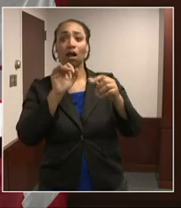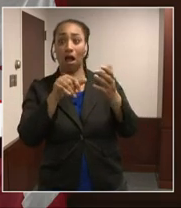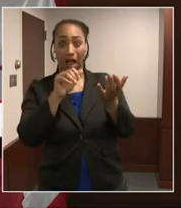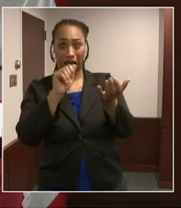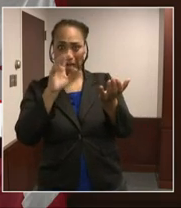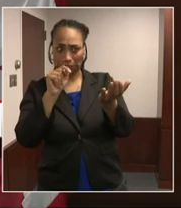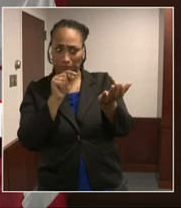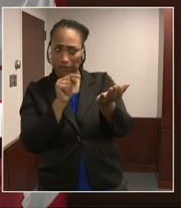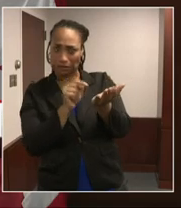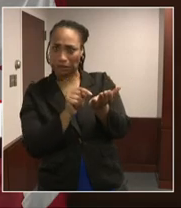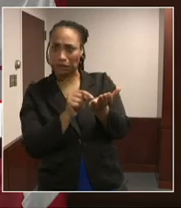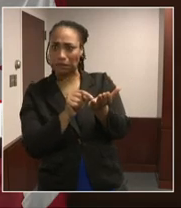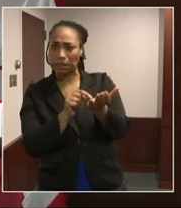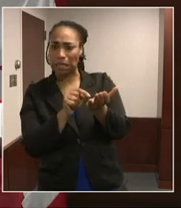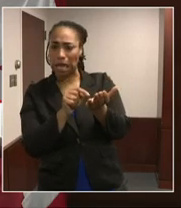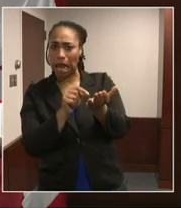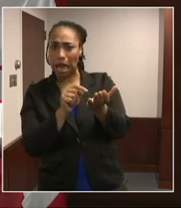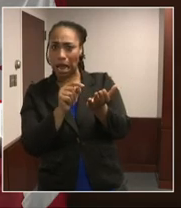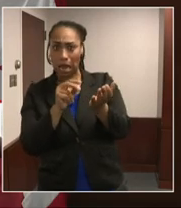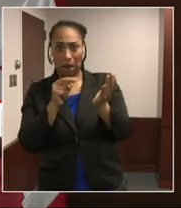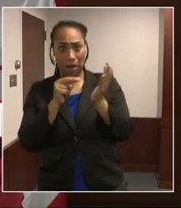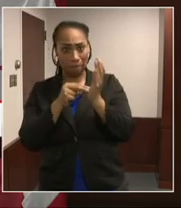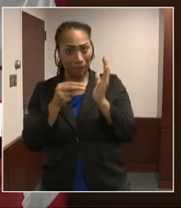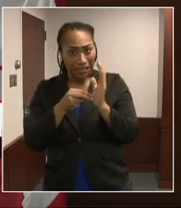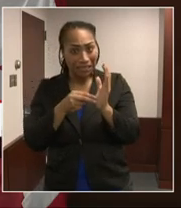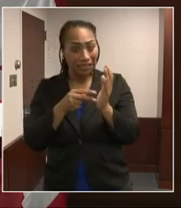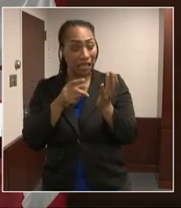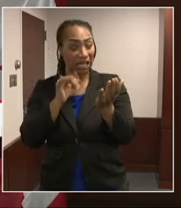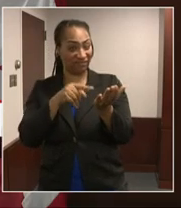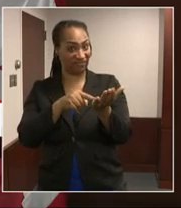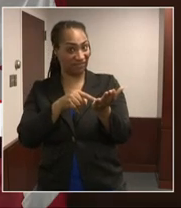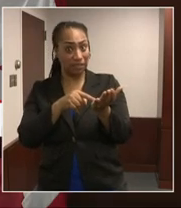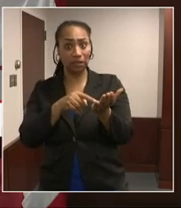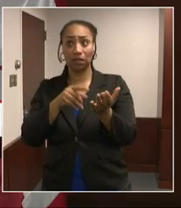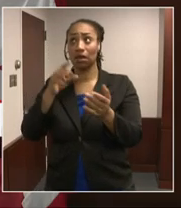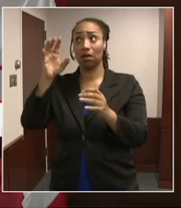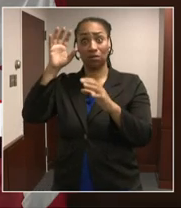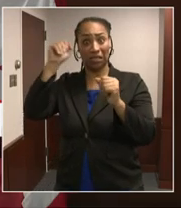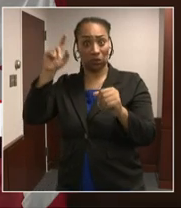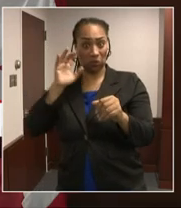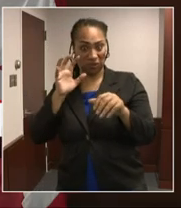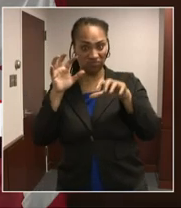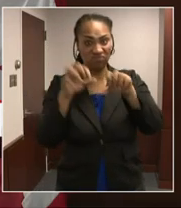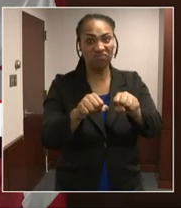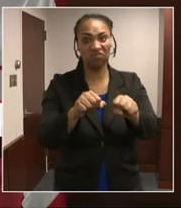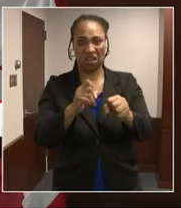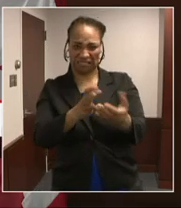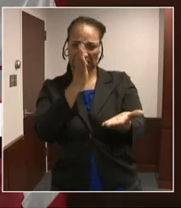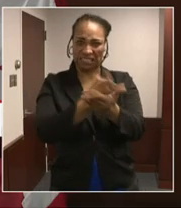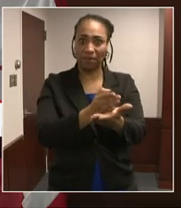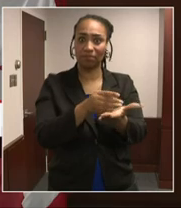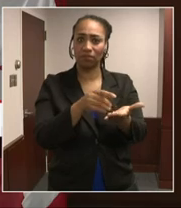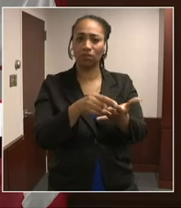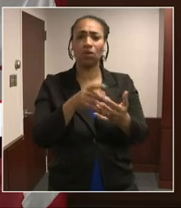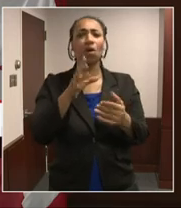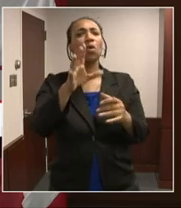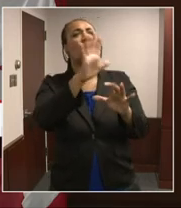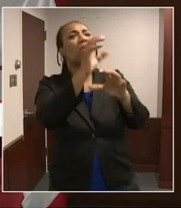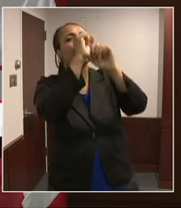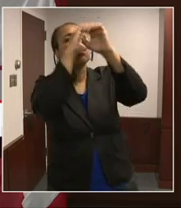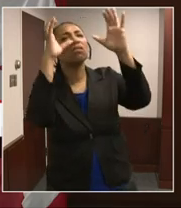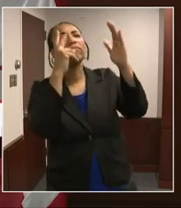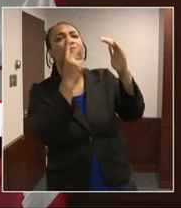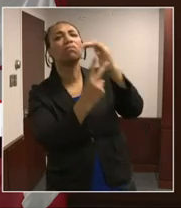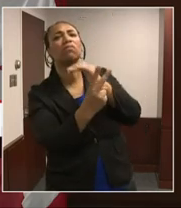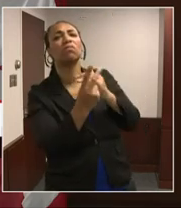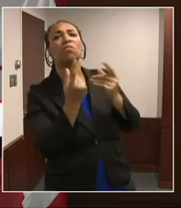to take over the city? Like, how do you think that will actually happen, and in what form do you think that would take? Well, first of all, I don't connect his statements